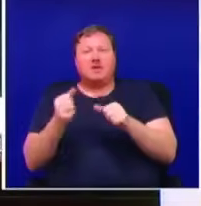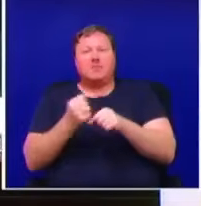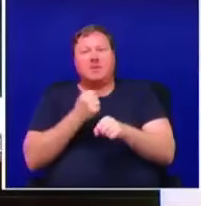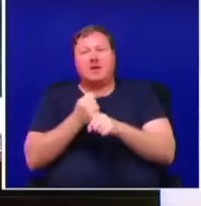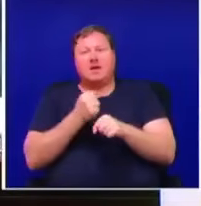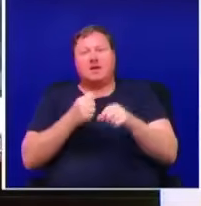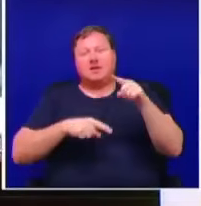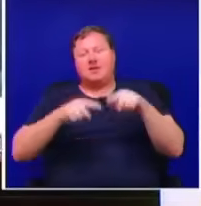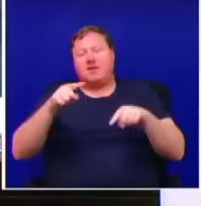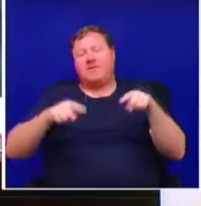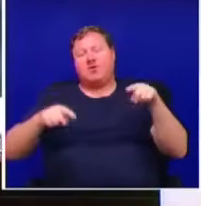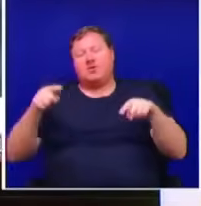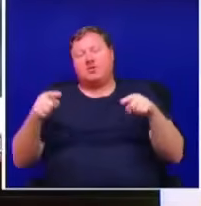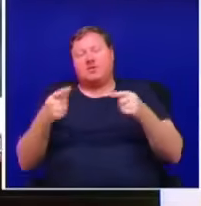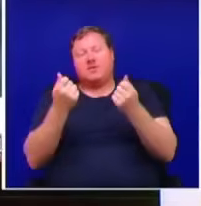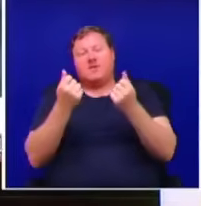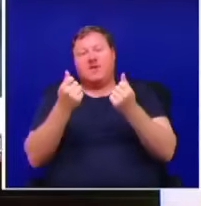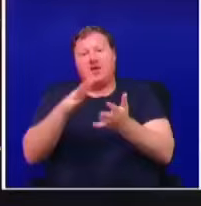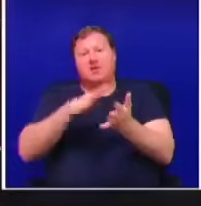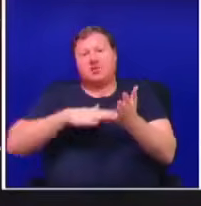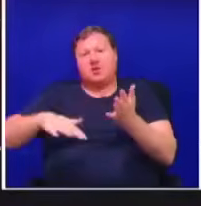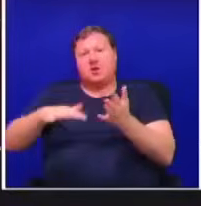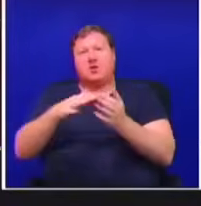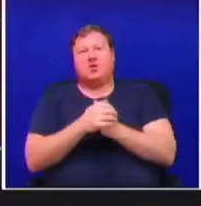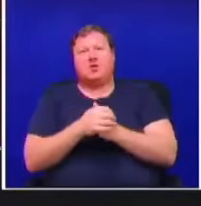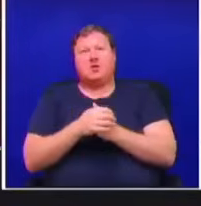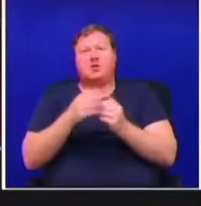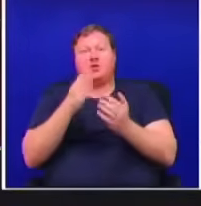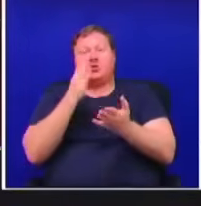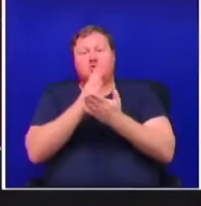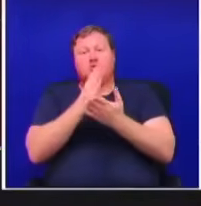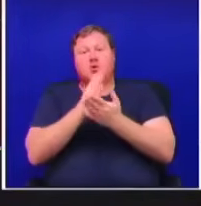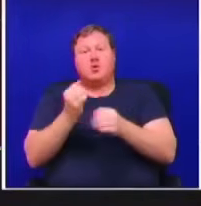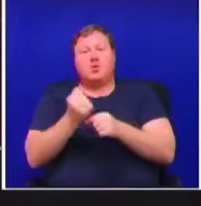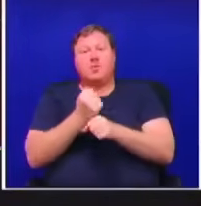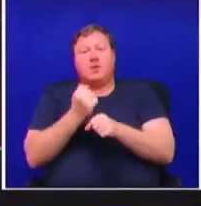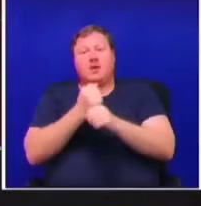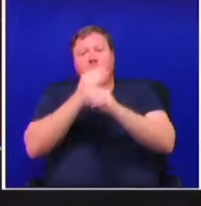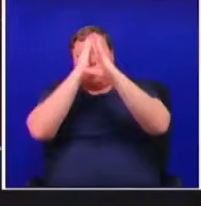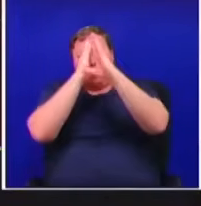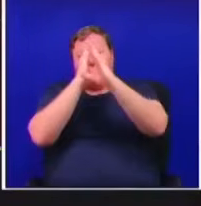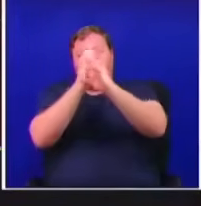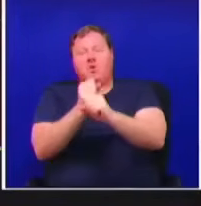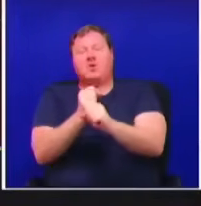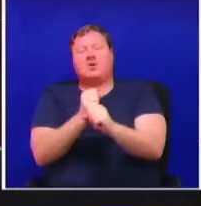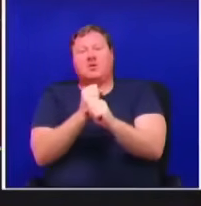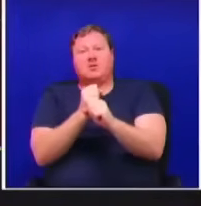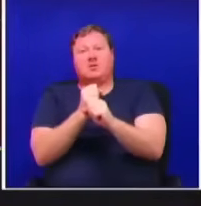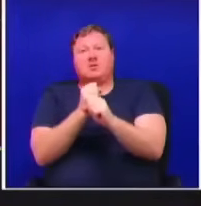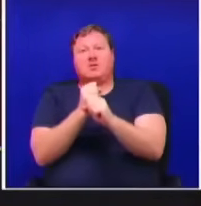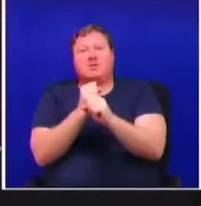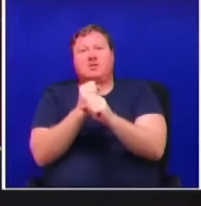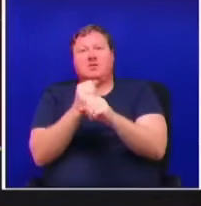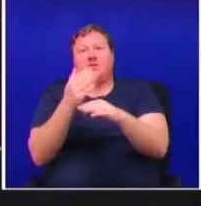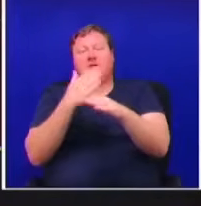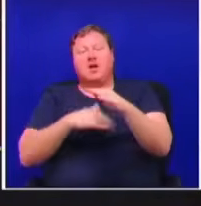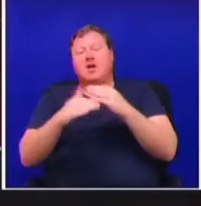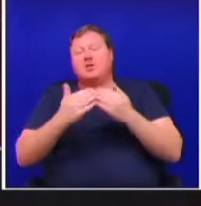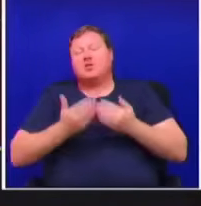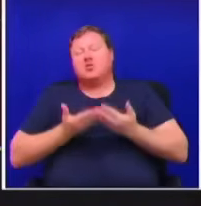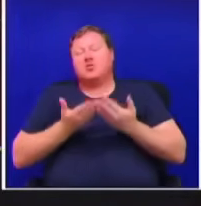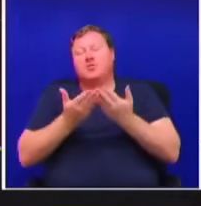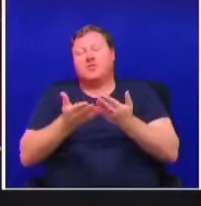of our financial sector and to ensure a dedicated focus on underserved